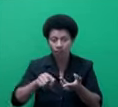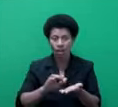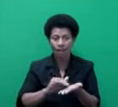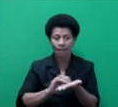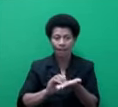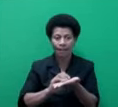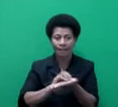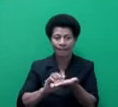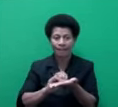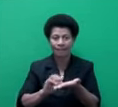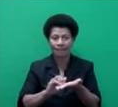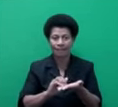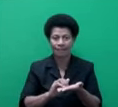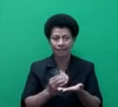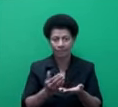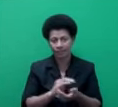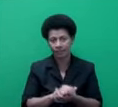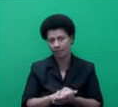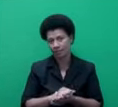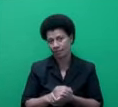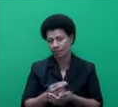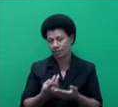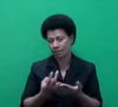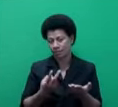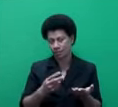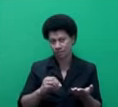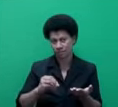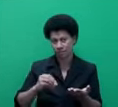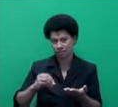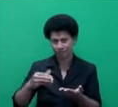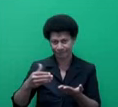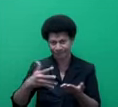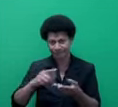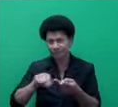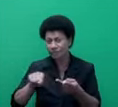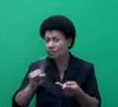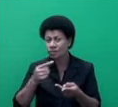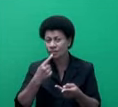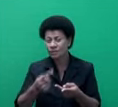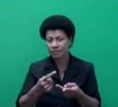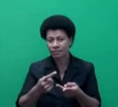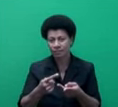In 2018, sir, the FEO introduced its 10-year election model. And this module